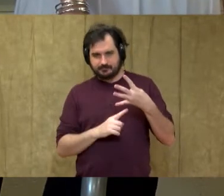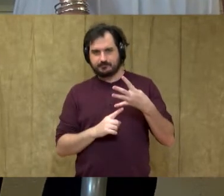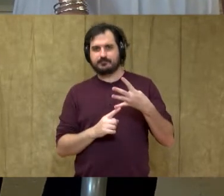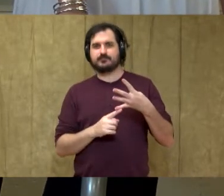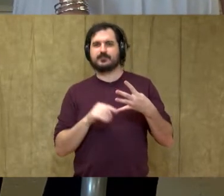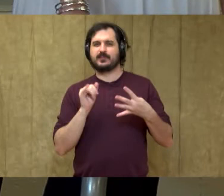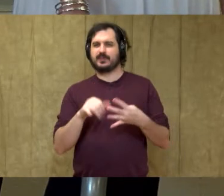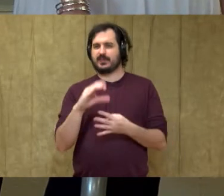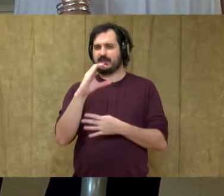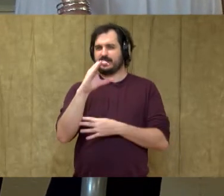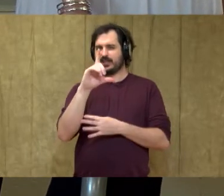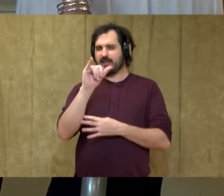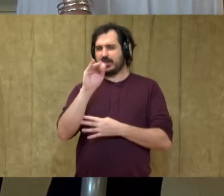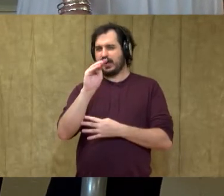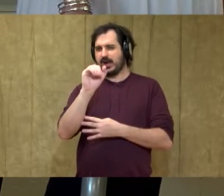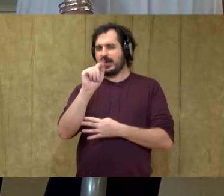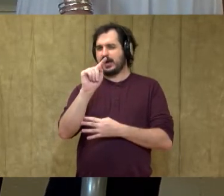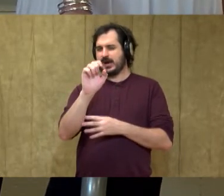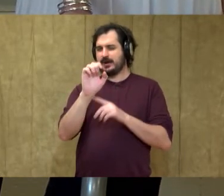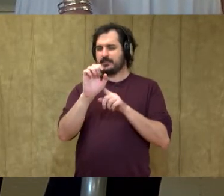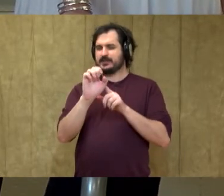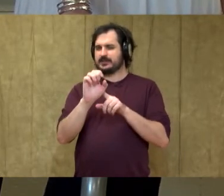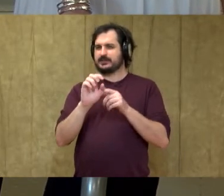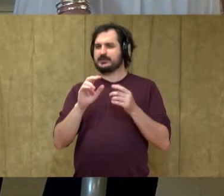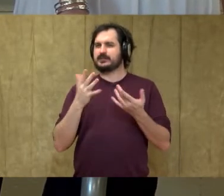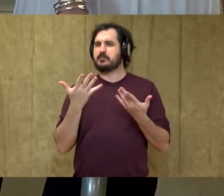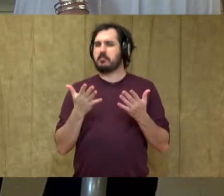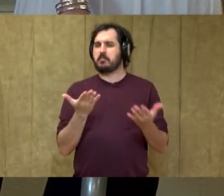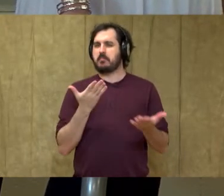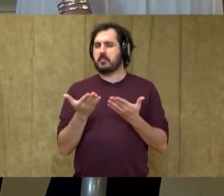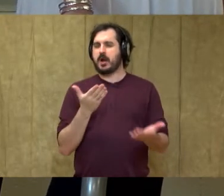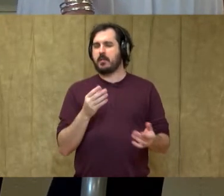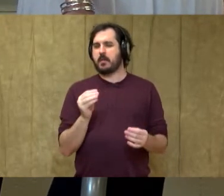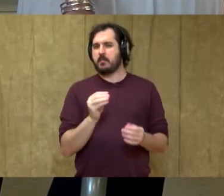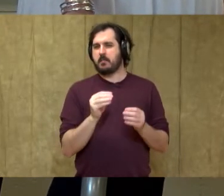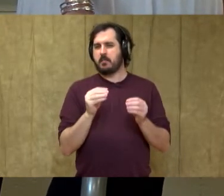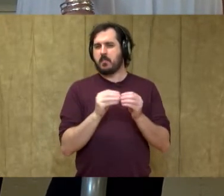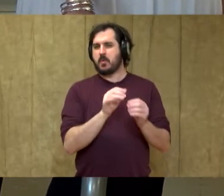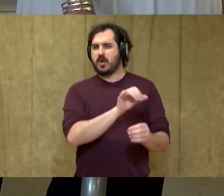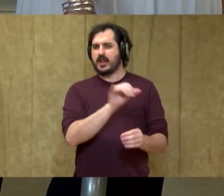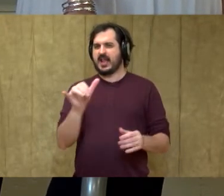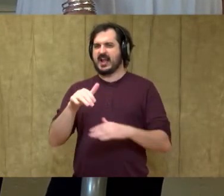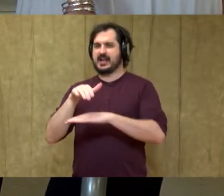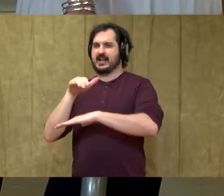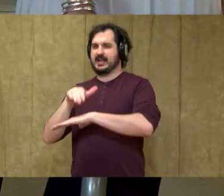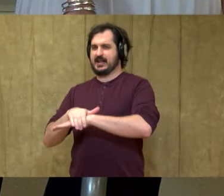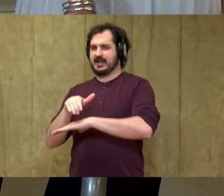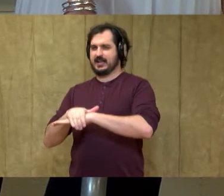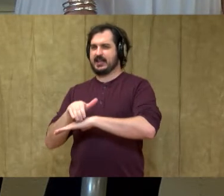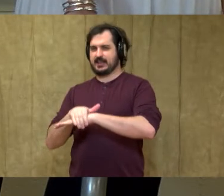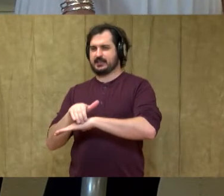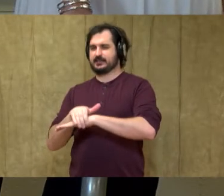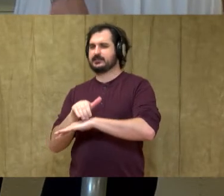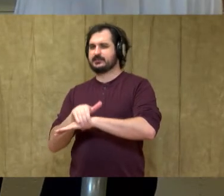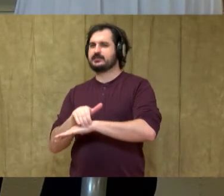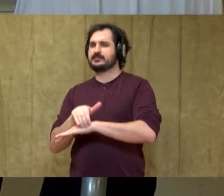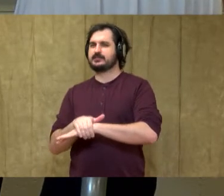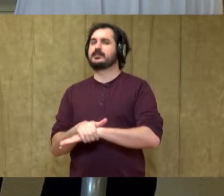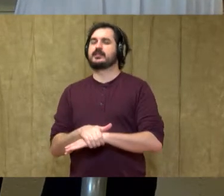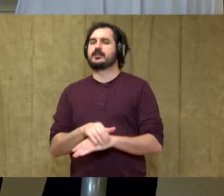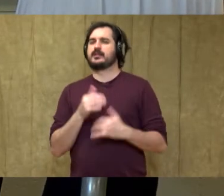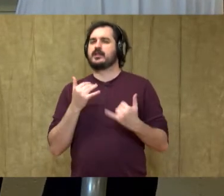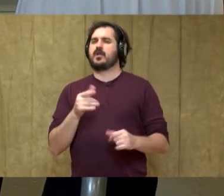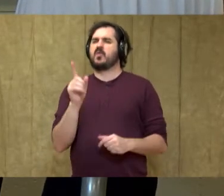So when we're thinking about weather, where in the passage did it say anything about weather?